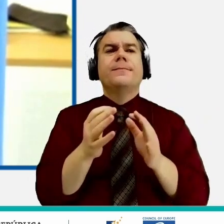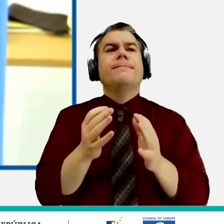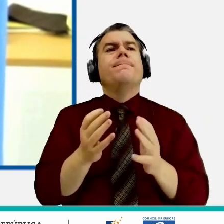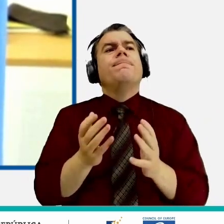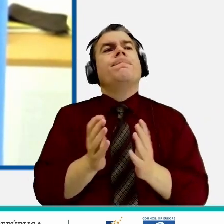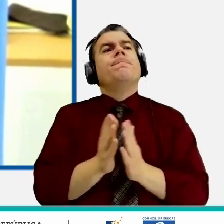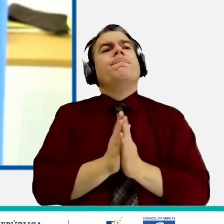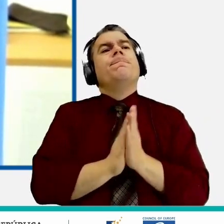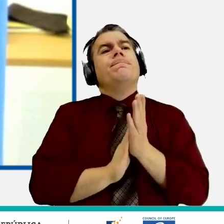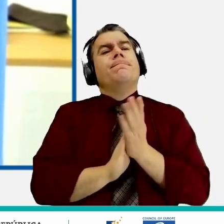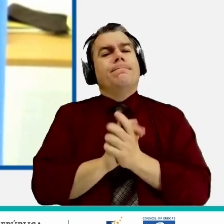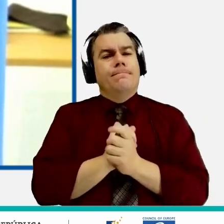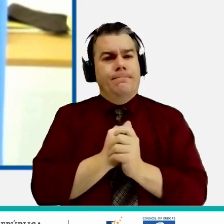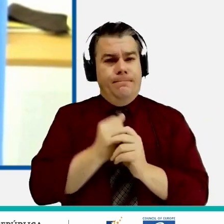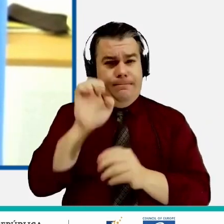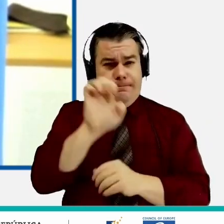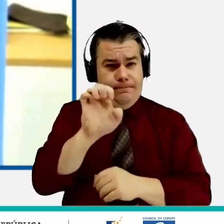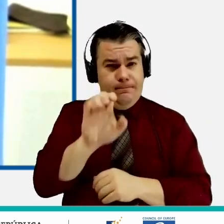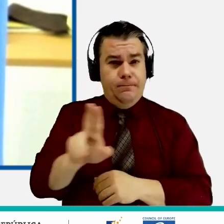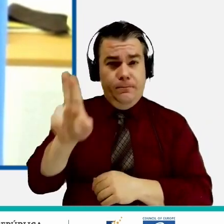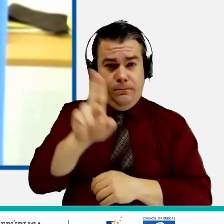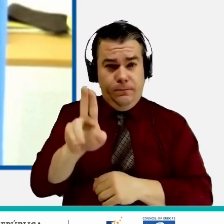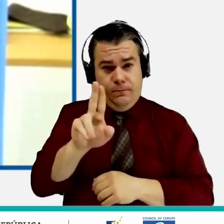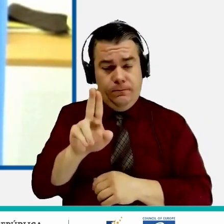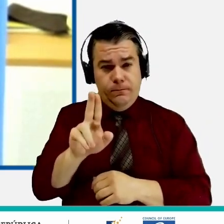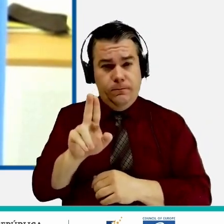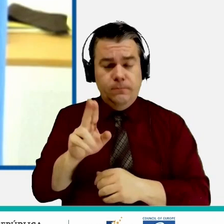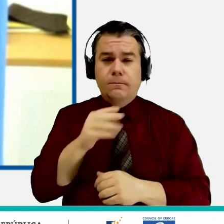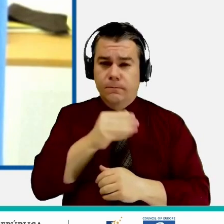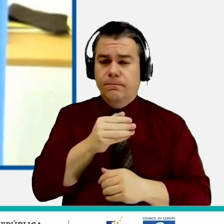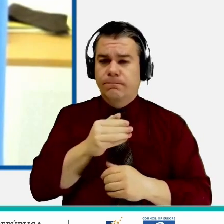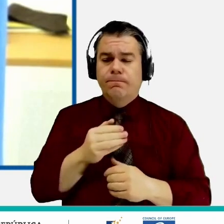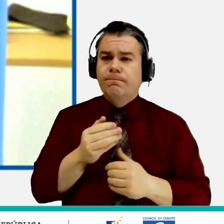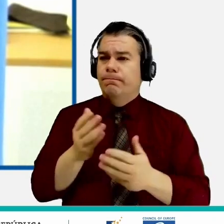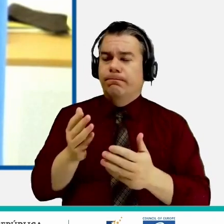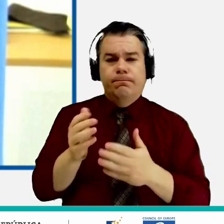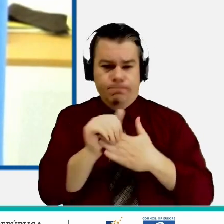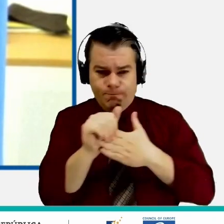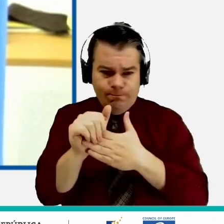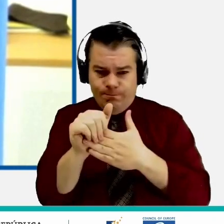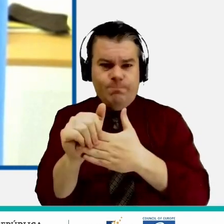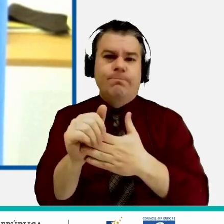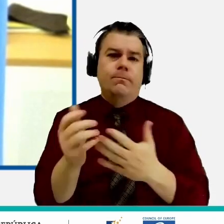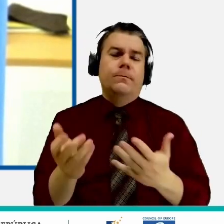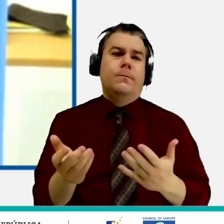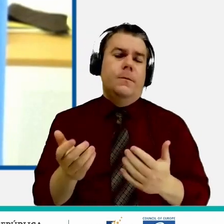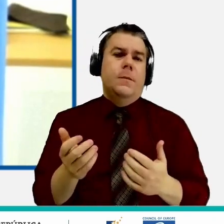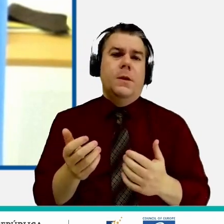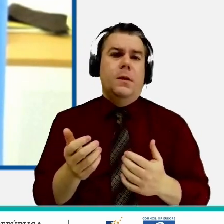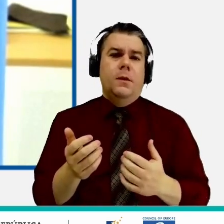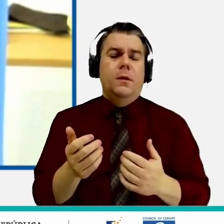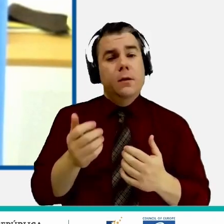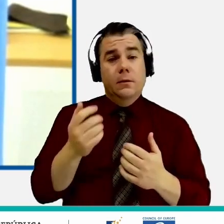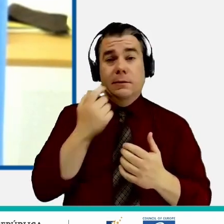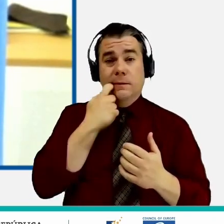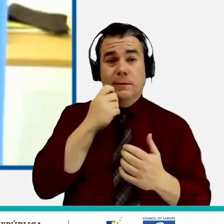the initiative of the European Union, which works to enhance understanding of transboundary risks, for example, in its recent revisions of the Union